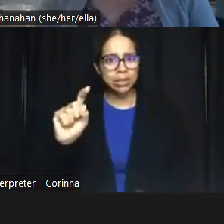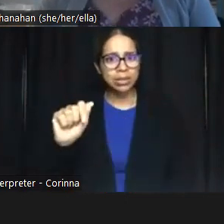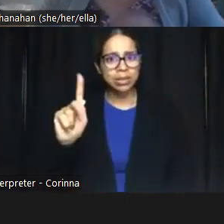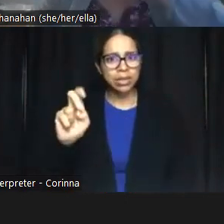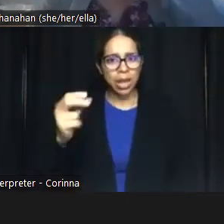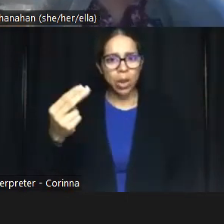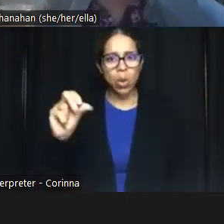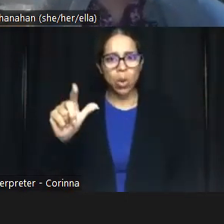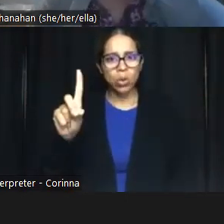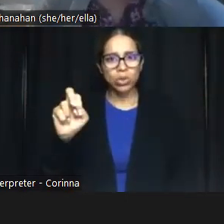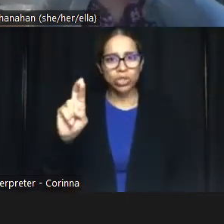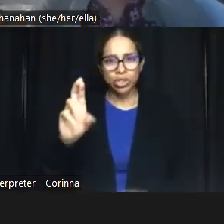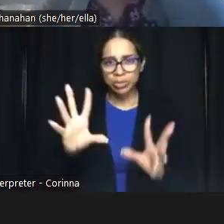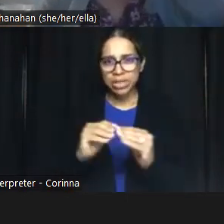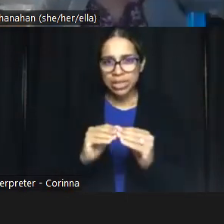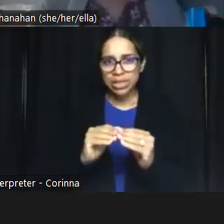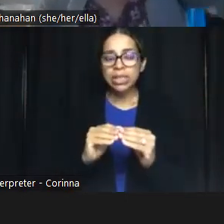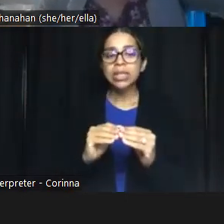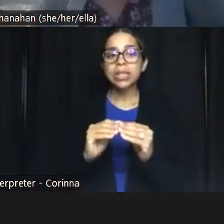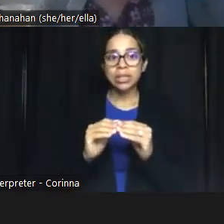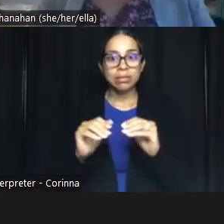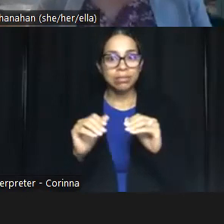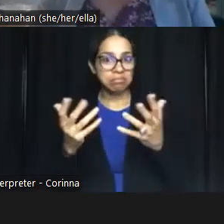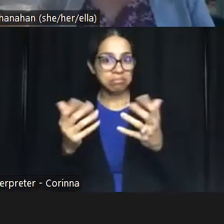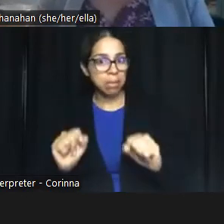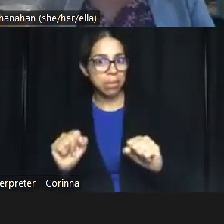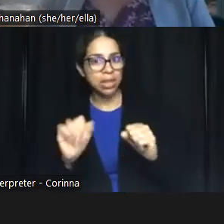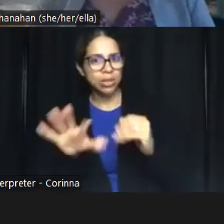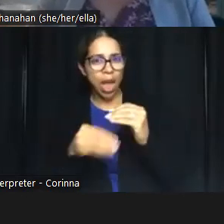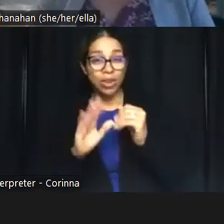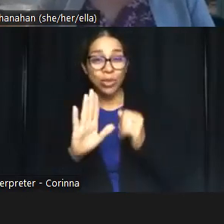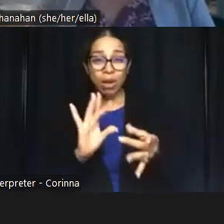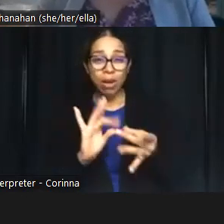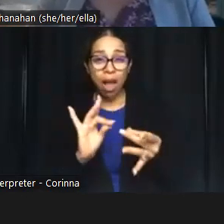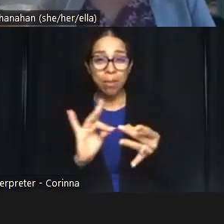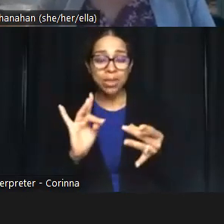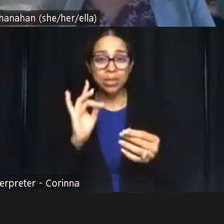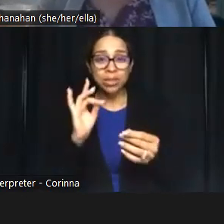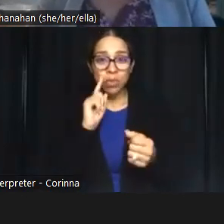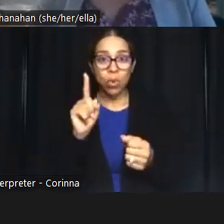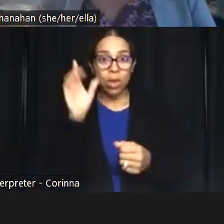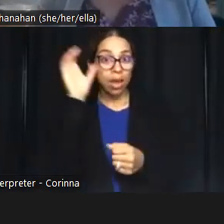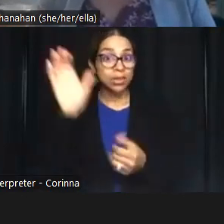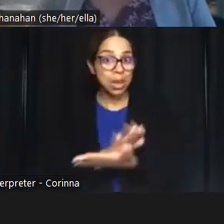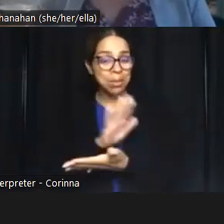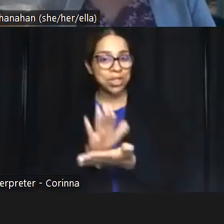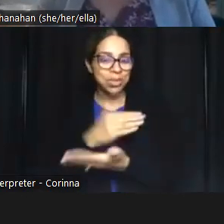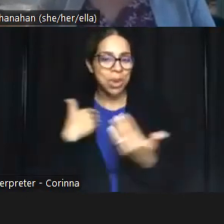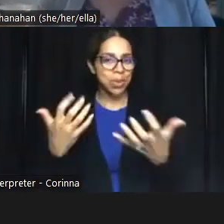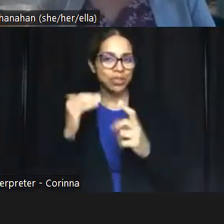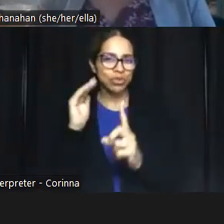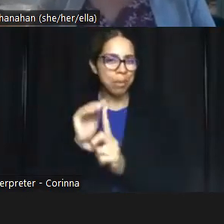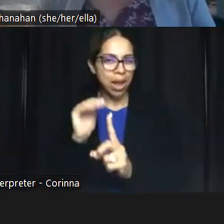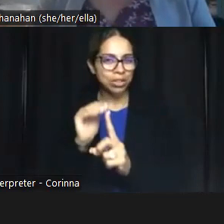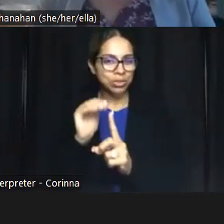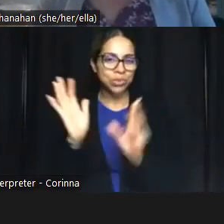and the ability to add your comments for the concept paper. So just kind of reminder on